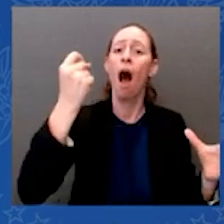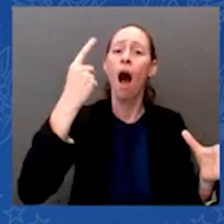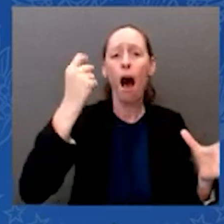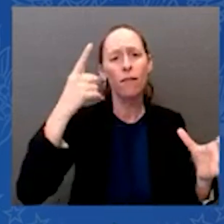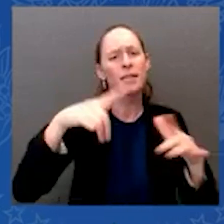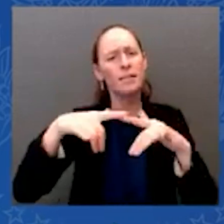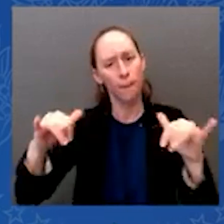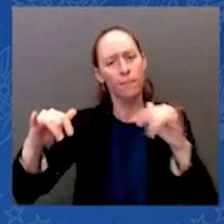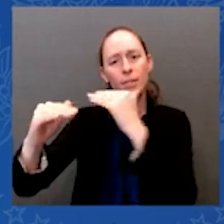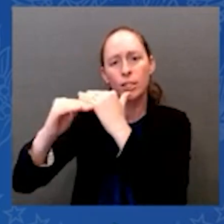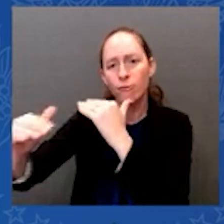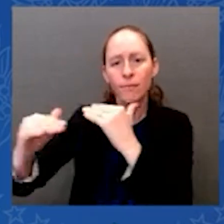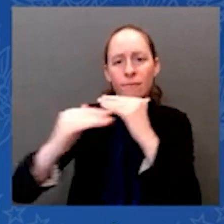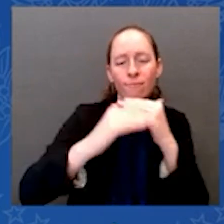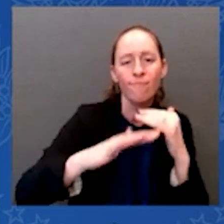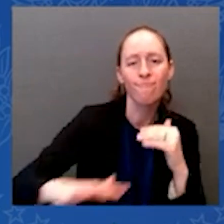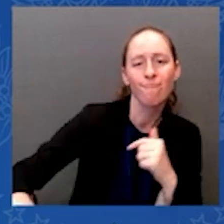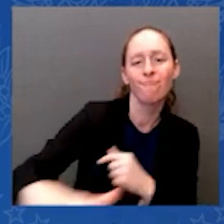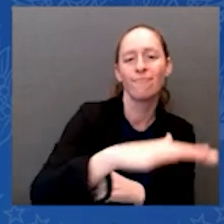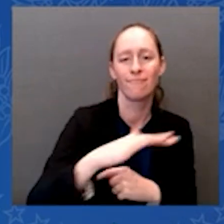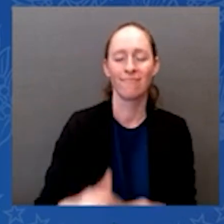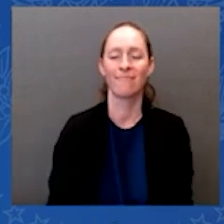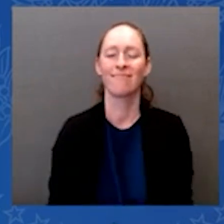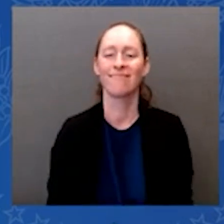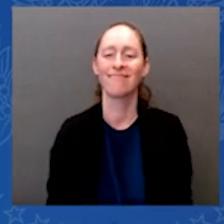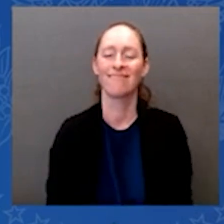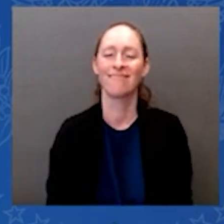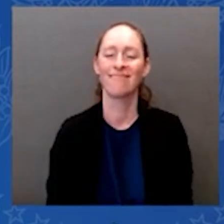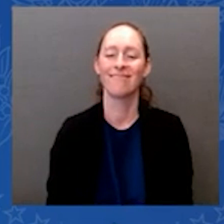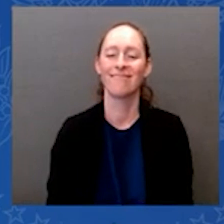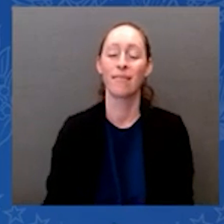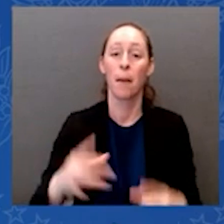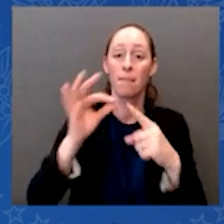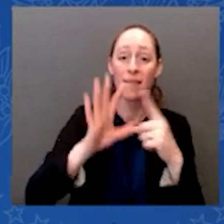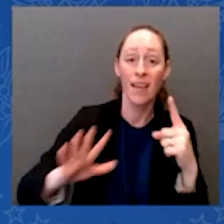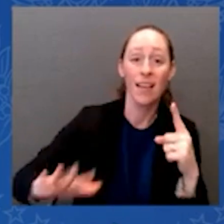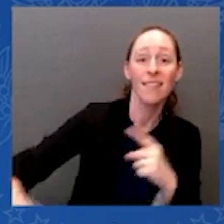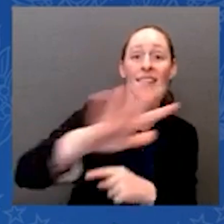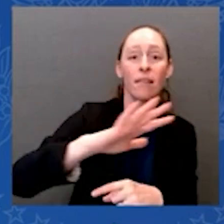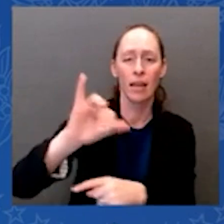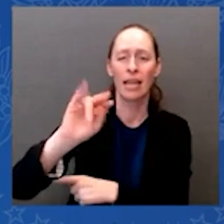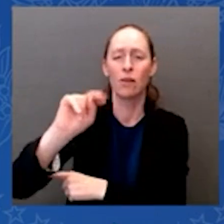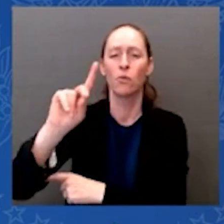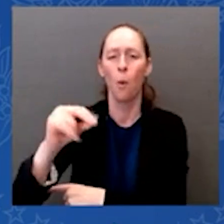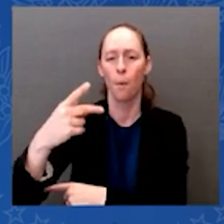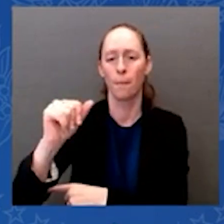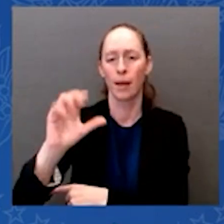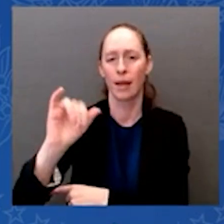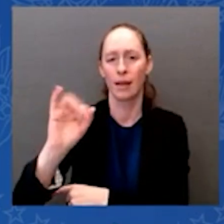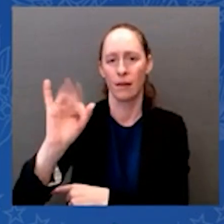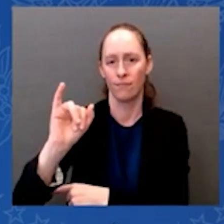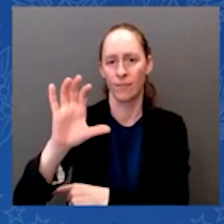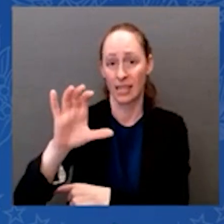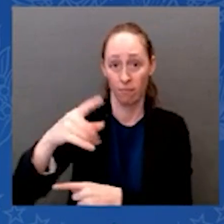decades, and the Pacific Islands are a critical voice in shaping that future. And that's why my